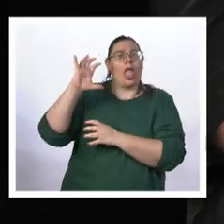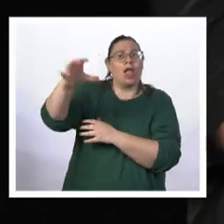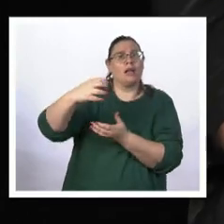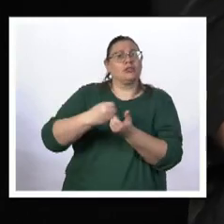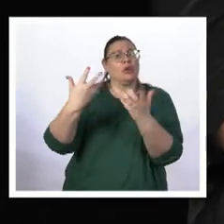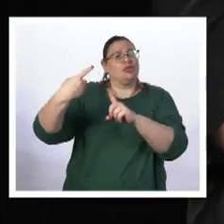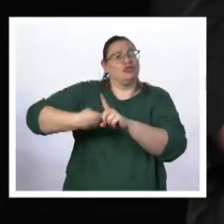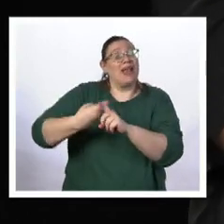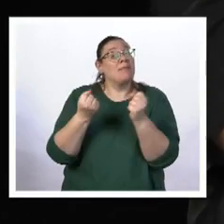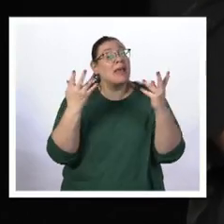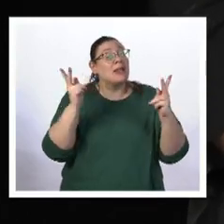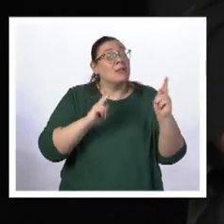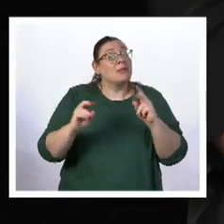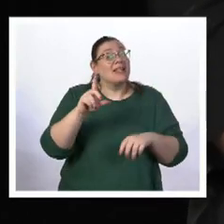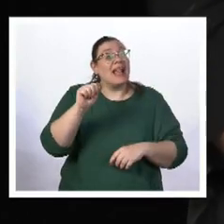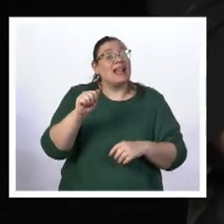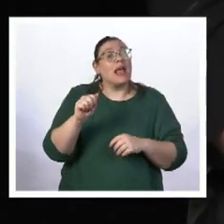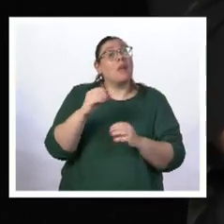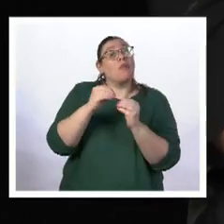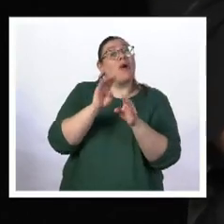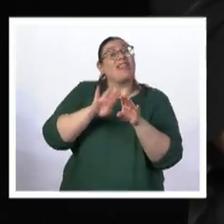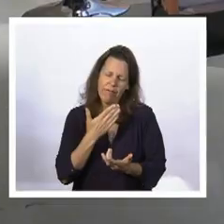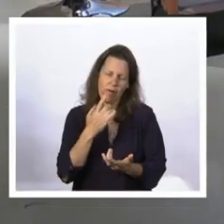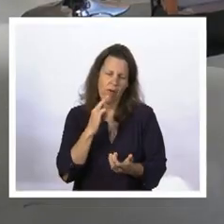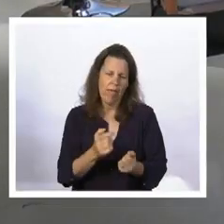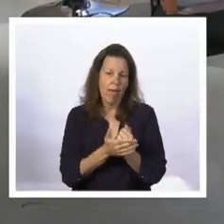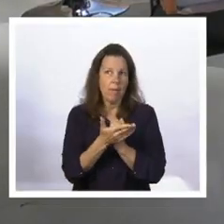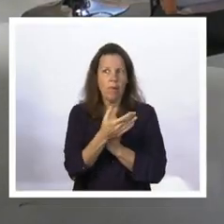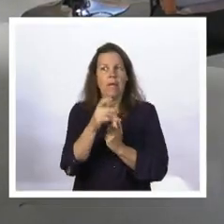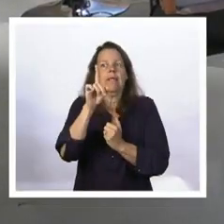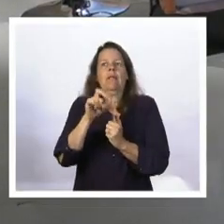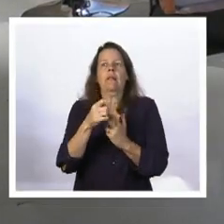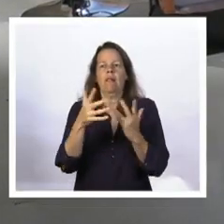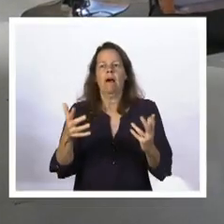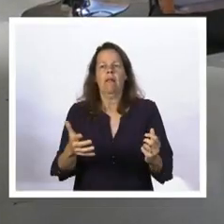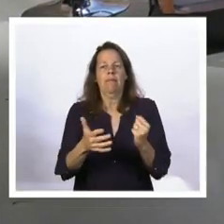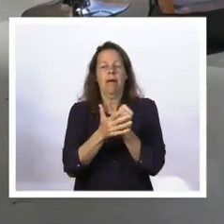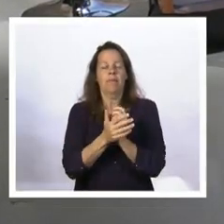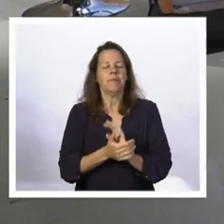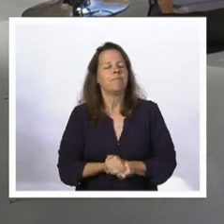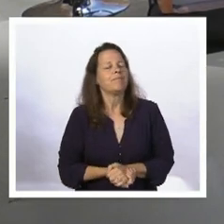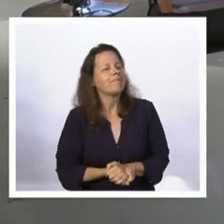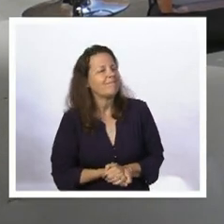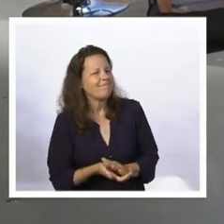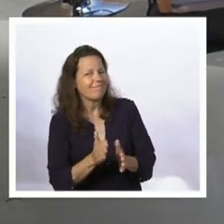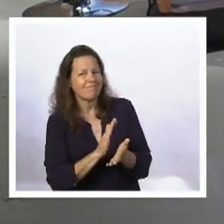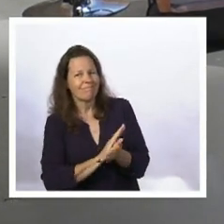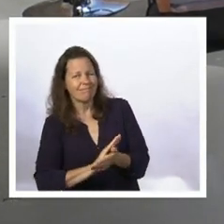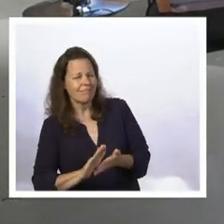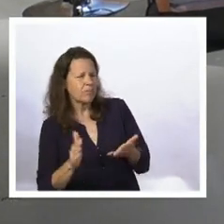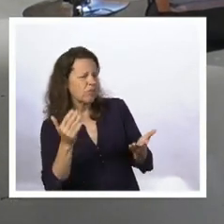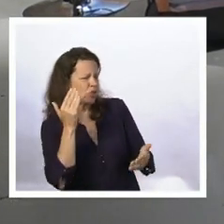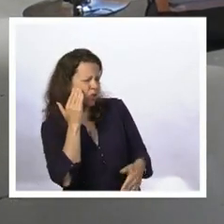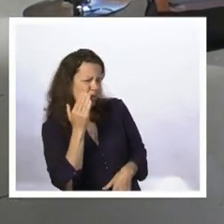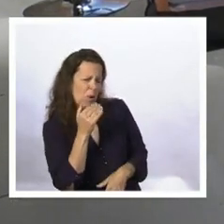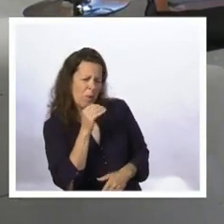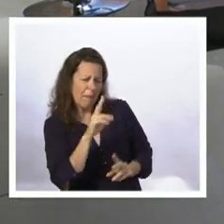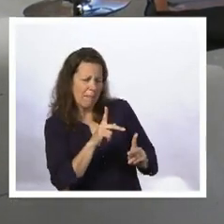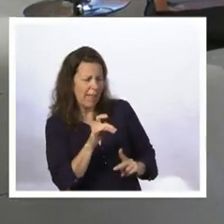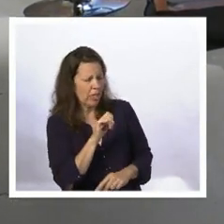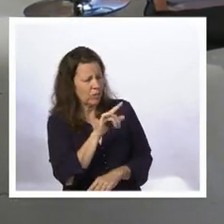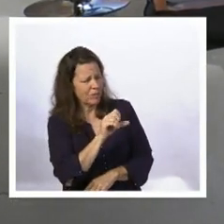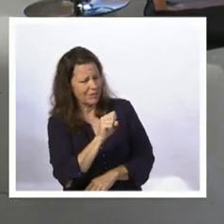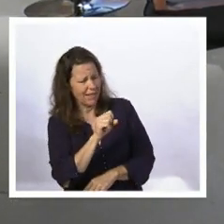in Los Angeles that pay over 50% of their income to rent. Silvana, it's so nice to know that there are people like you who are advocating for those who